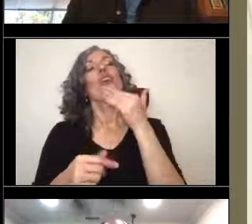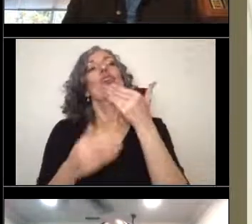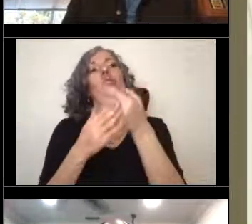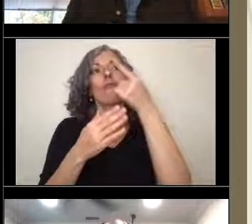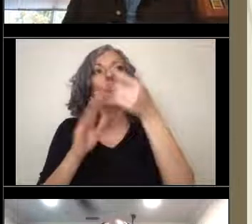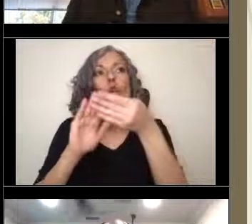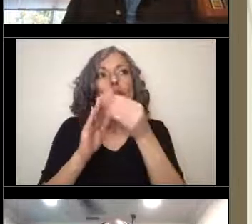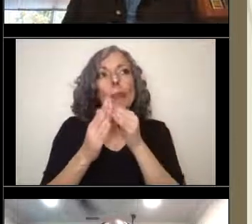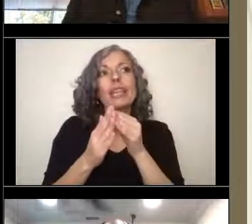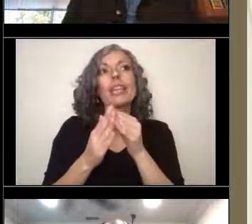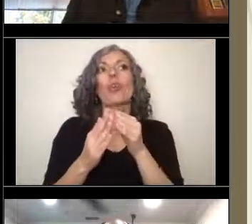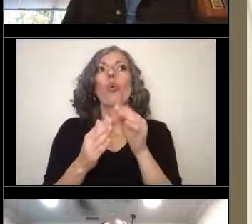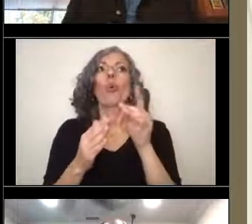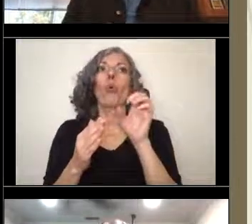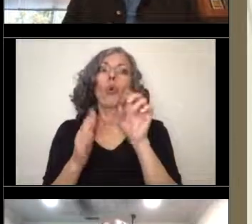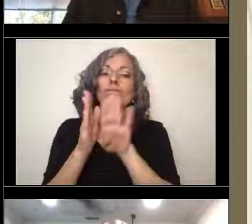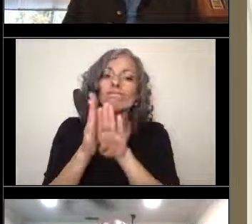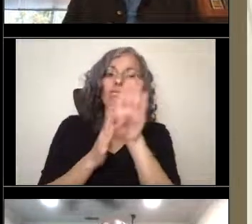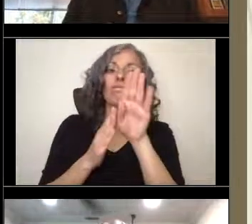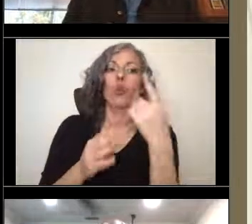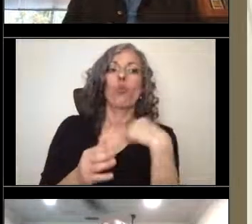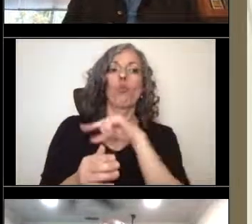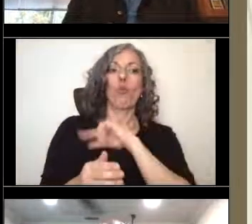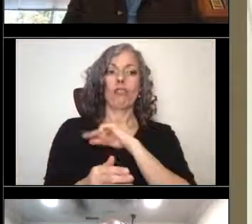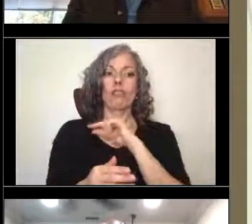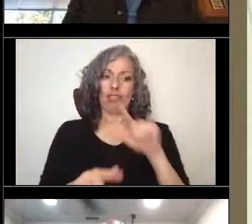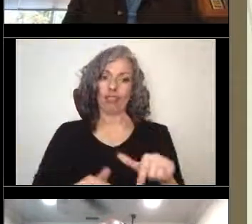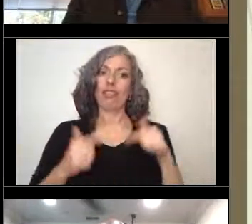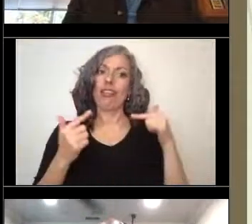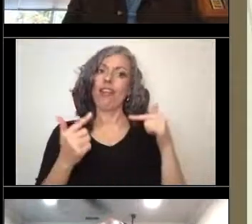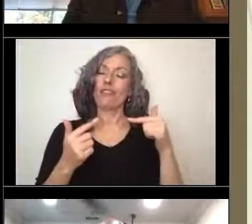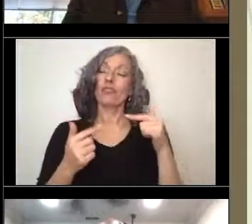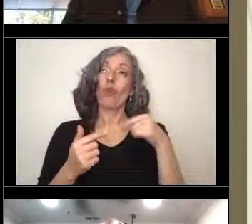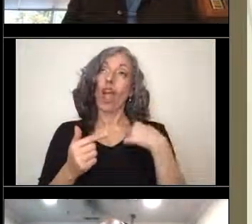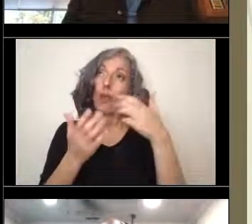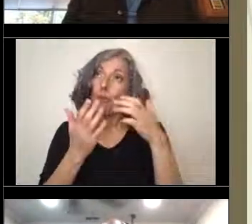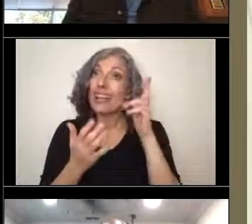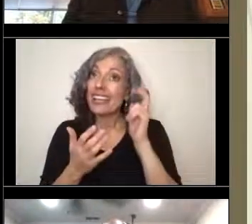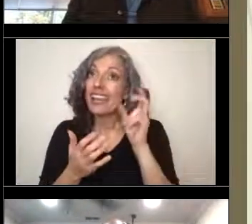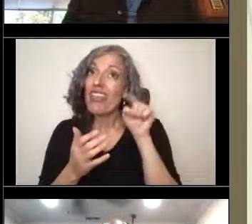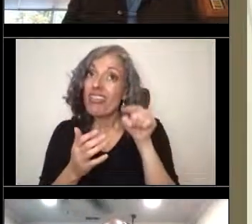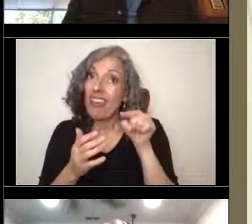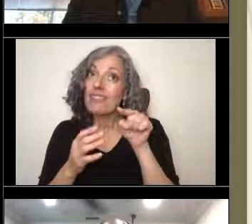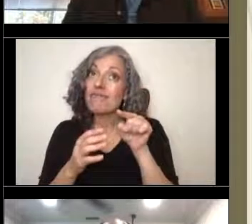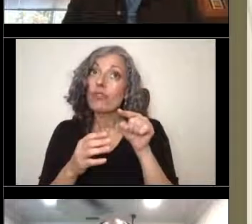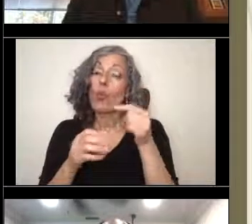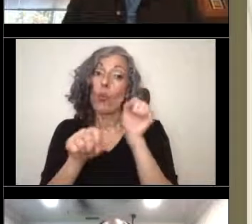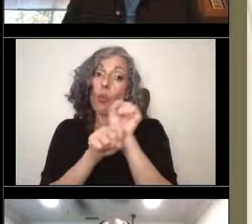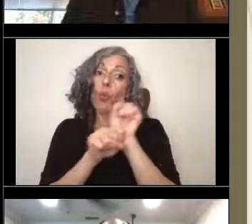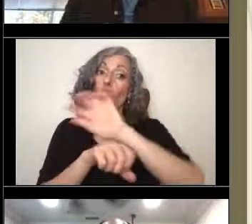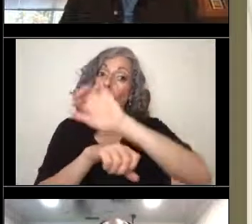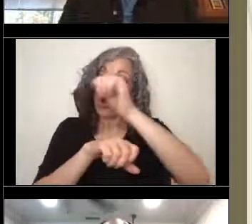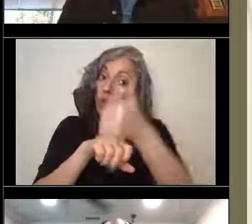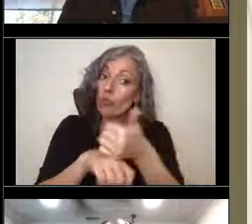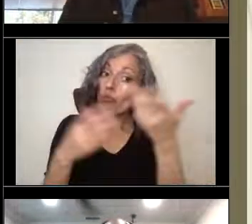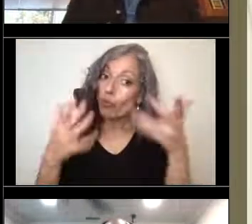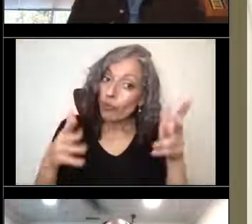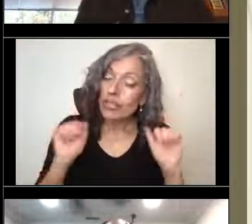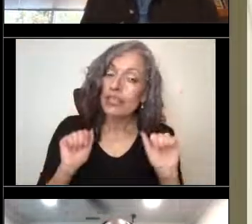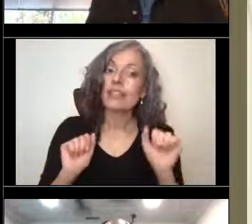quality of life in urban neighborhoods. So yeah, would love to hear about existing work in this area. And if it's not